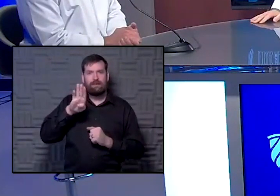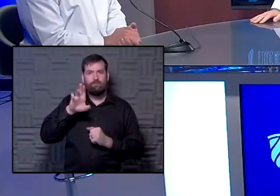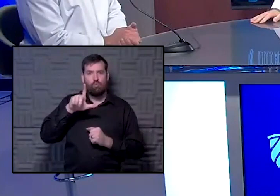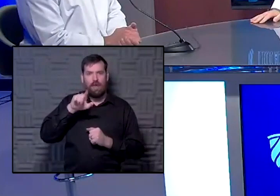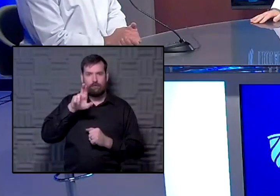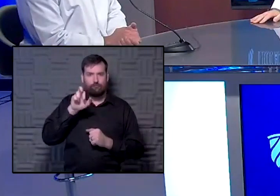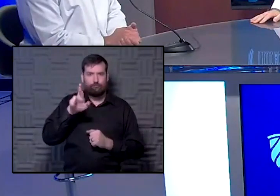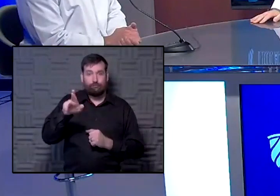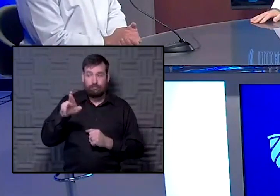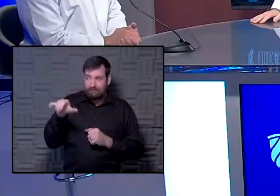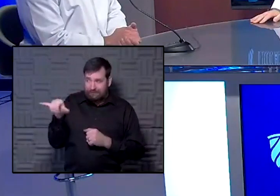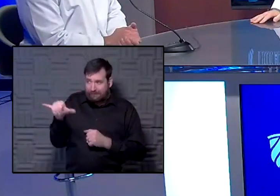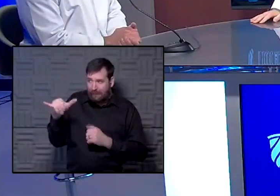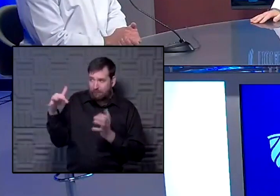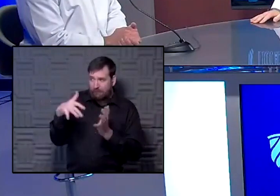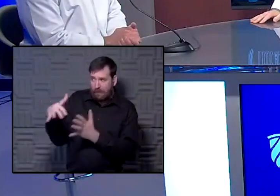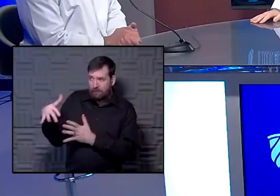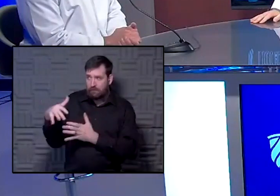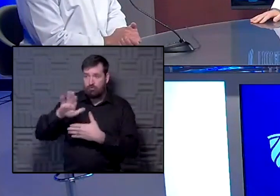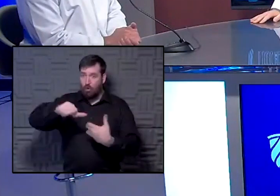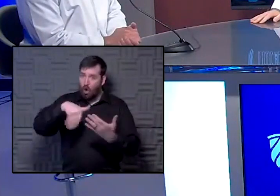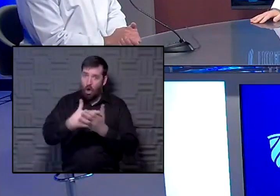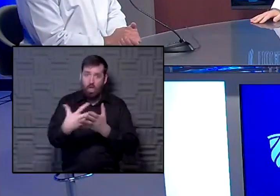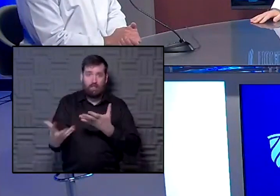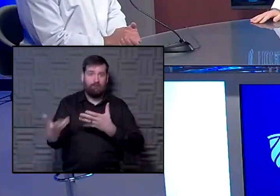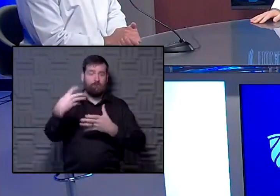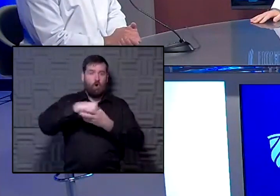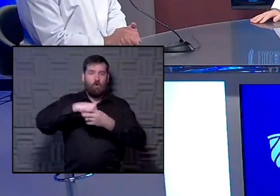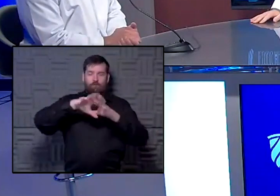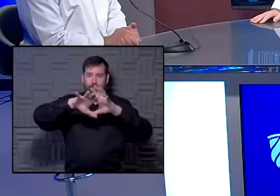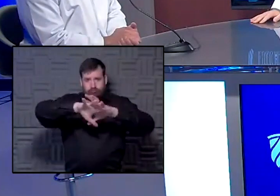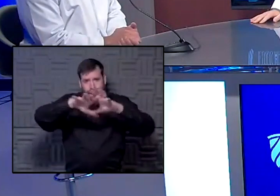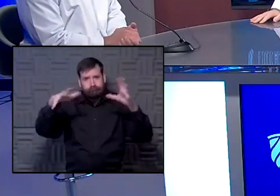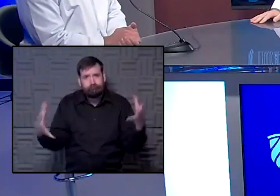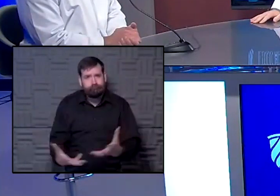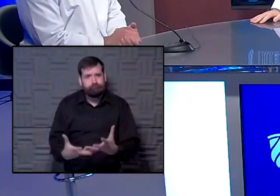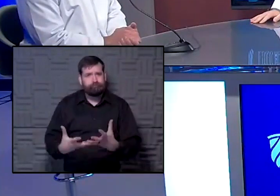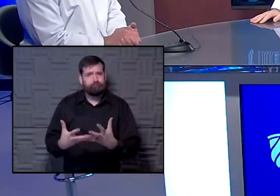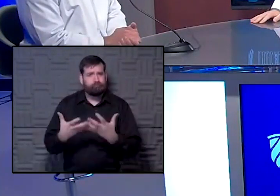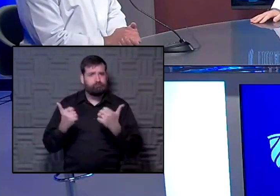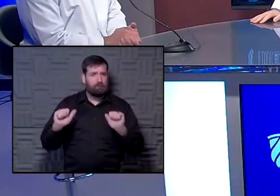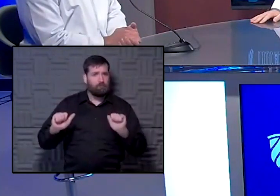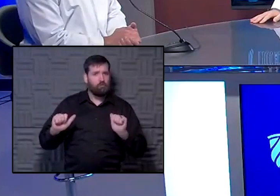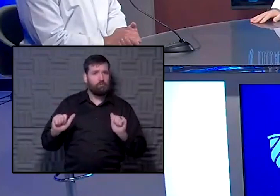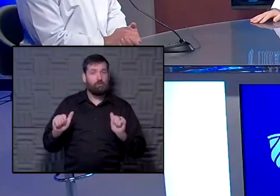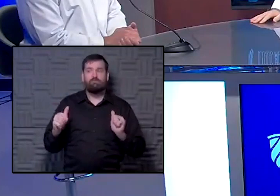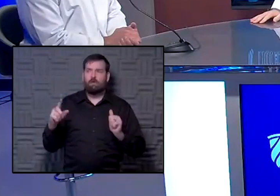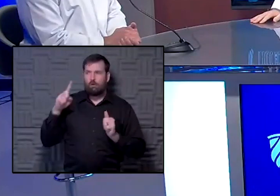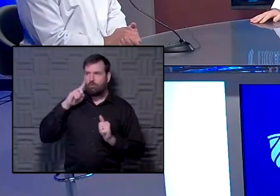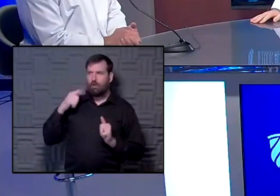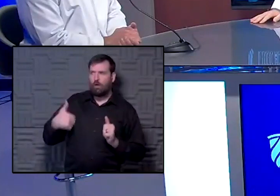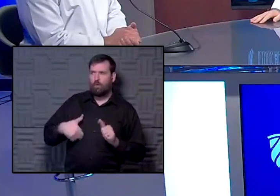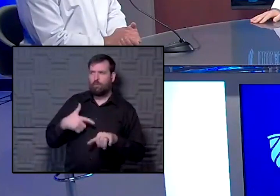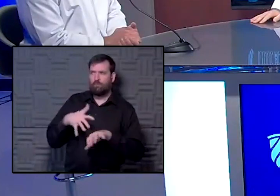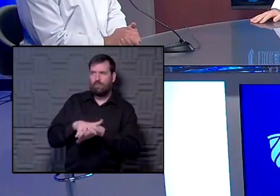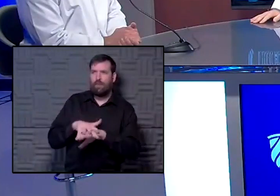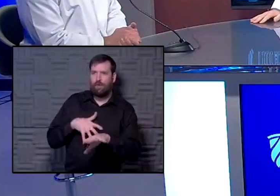it the same study? Are we all part of this big global effort? They also talk about, they thought we were a little bit